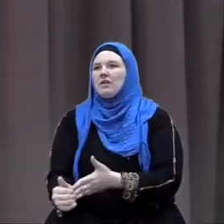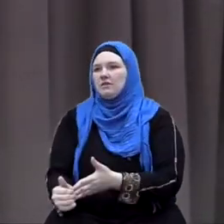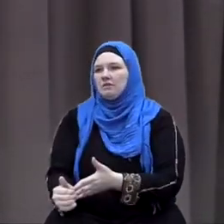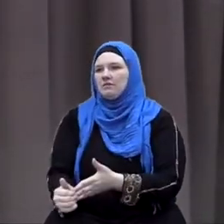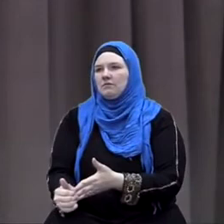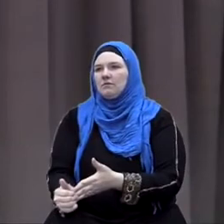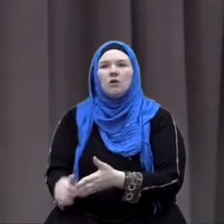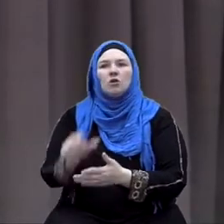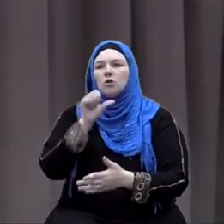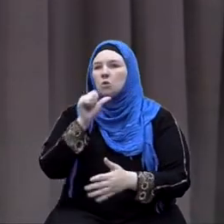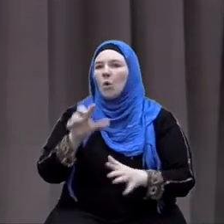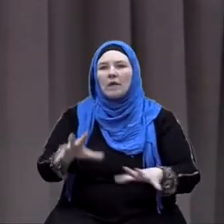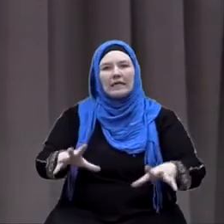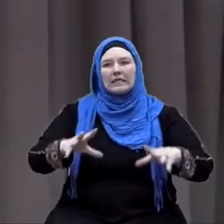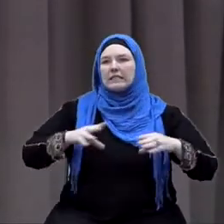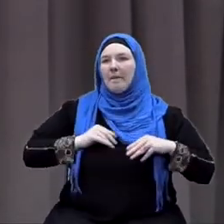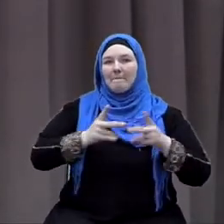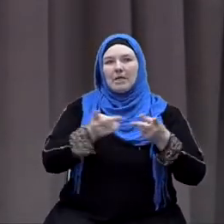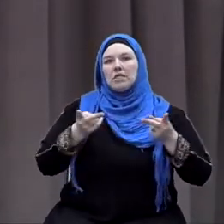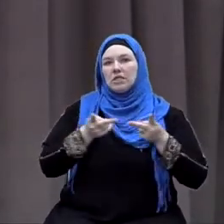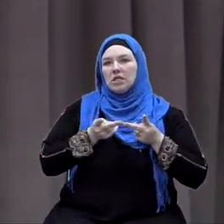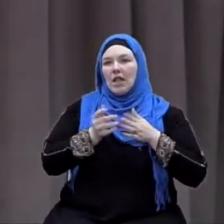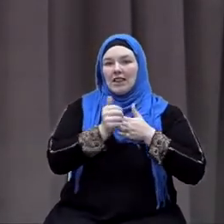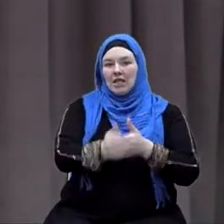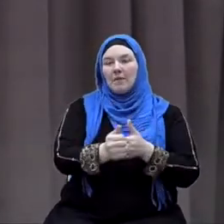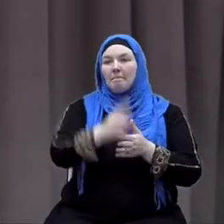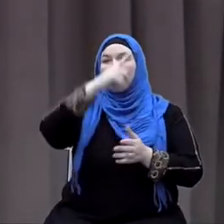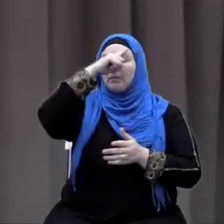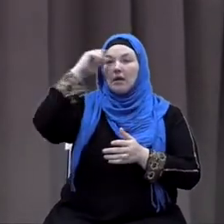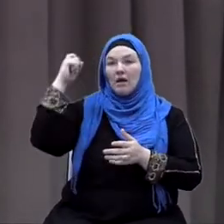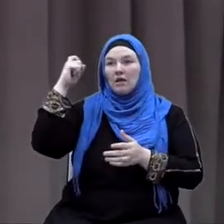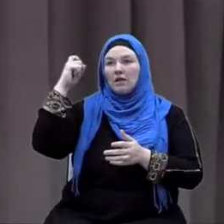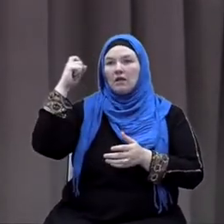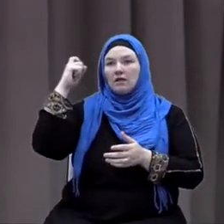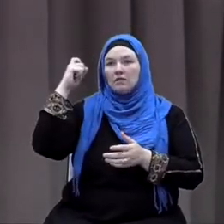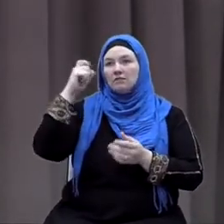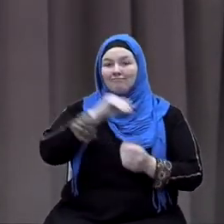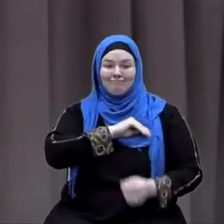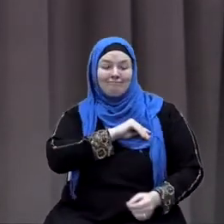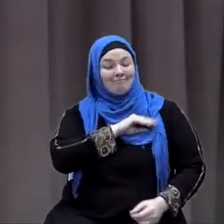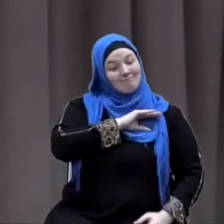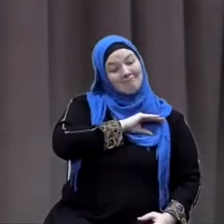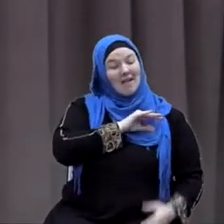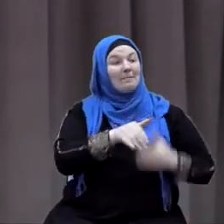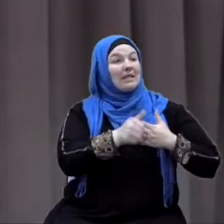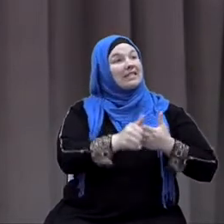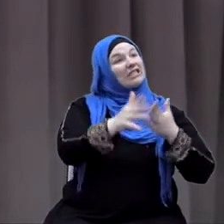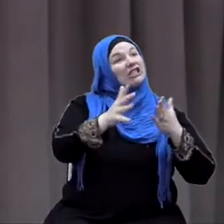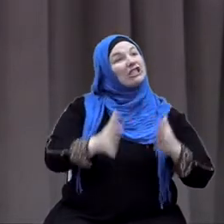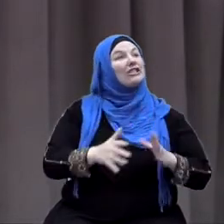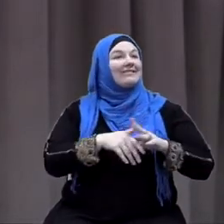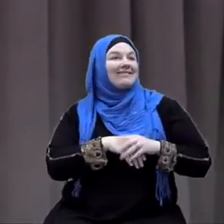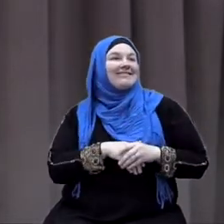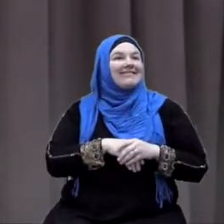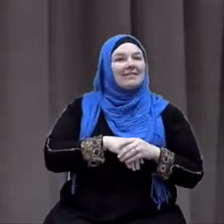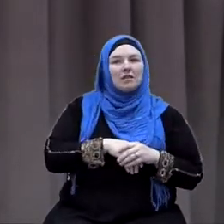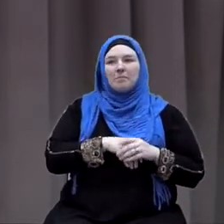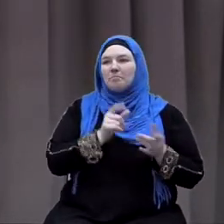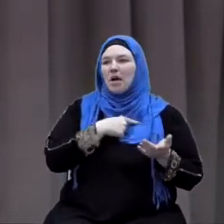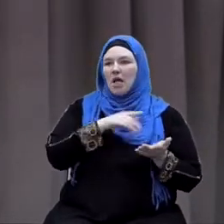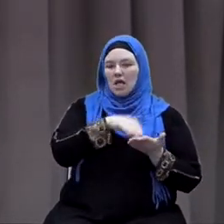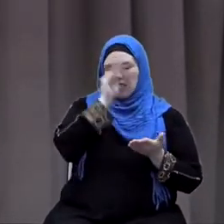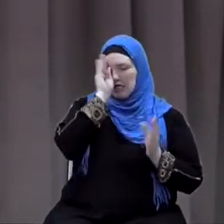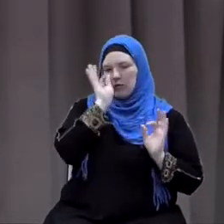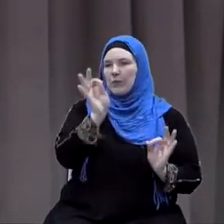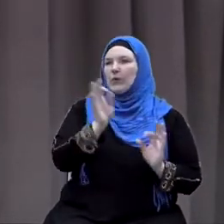Don't accept a position of leadership because that inflation of personality is deceptive.